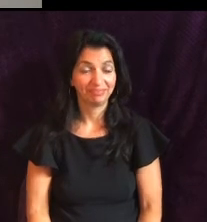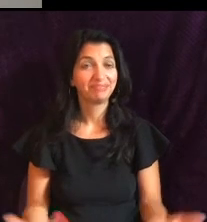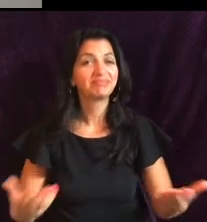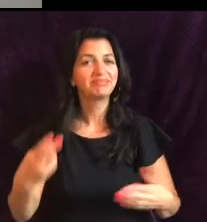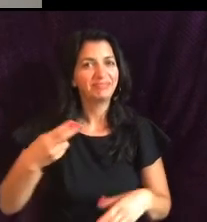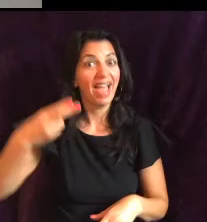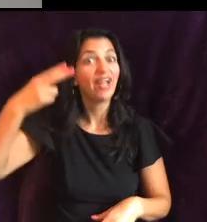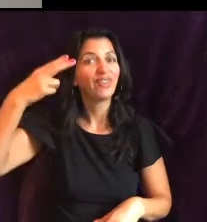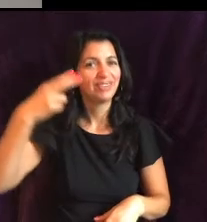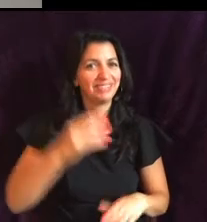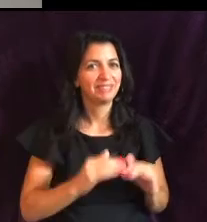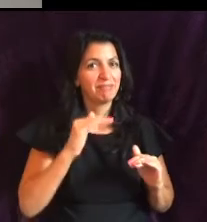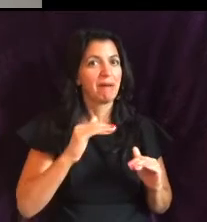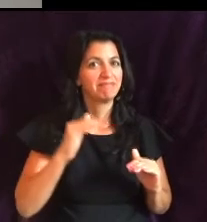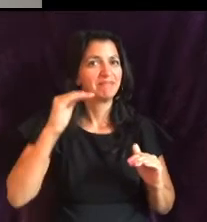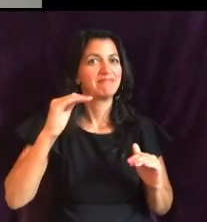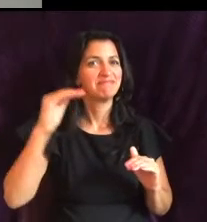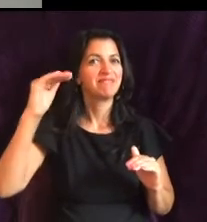It's getting higher.